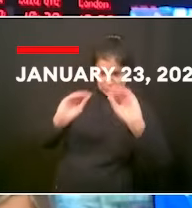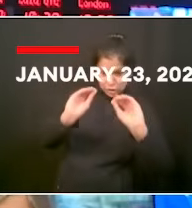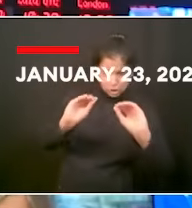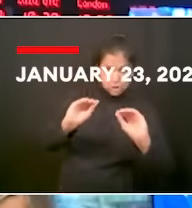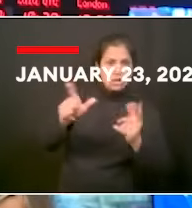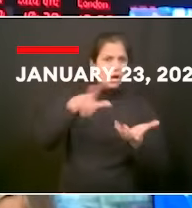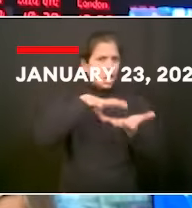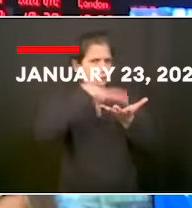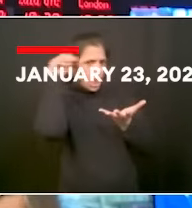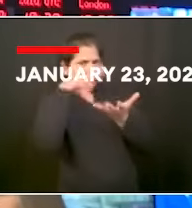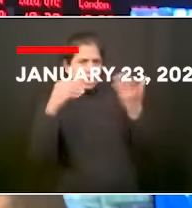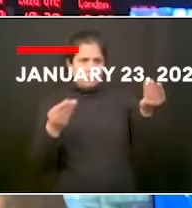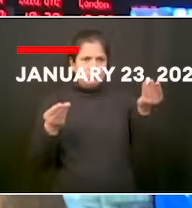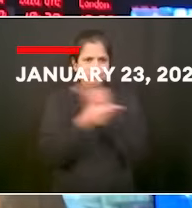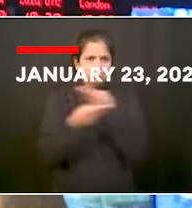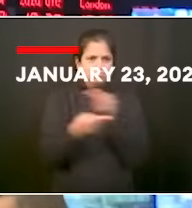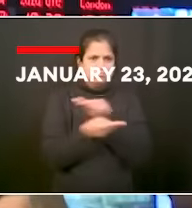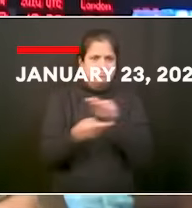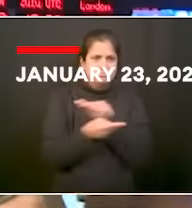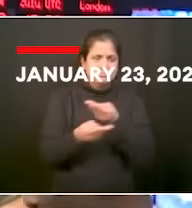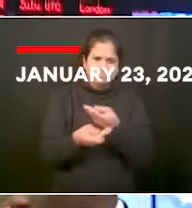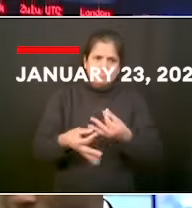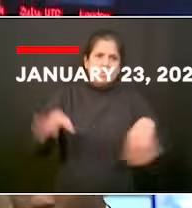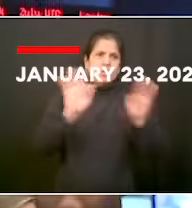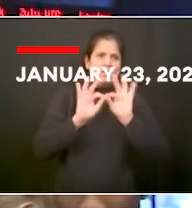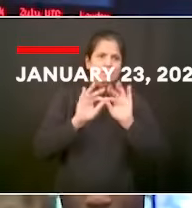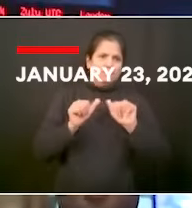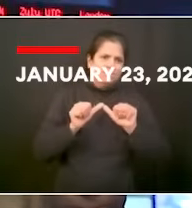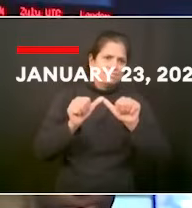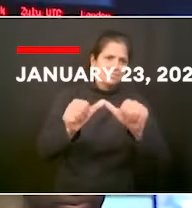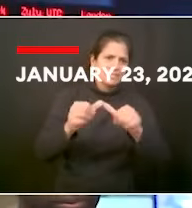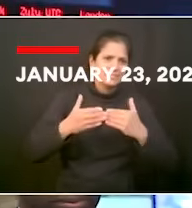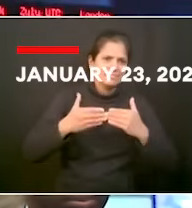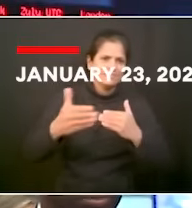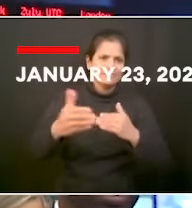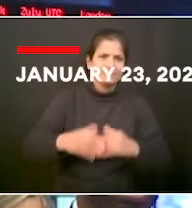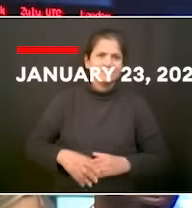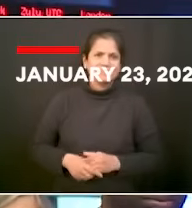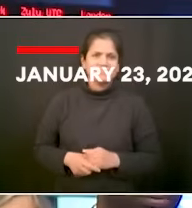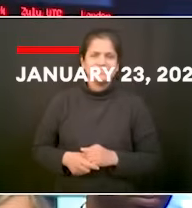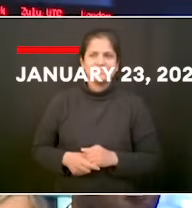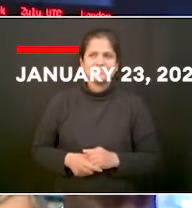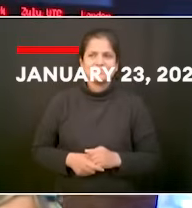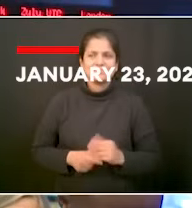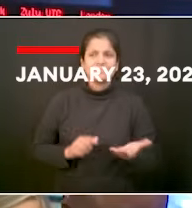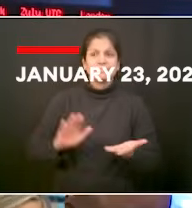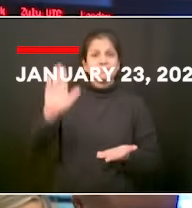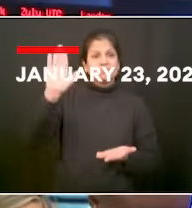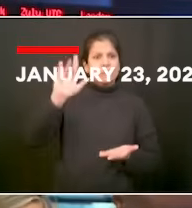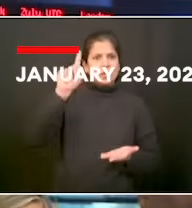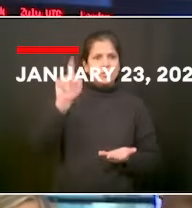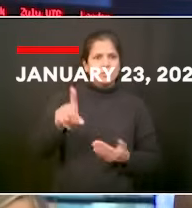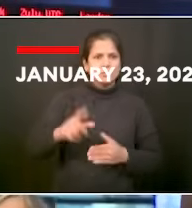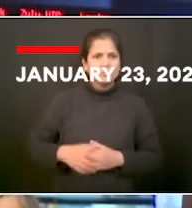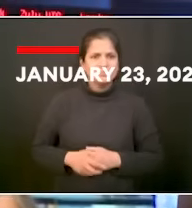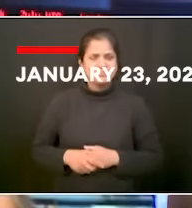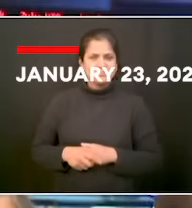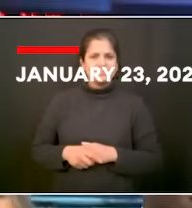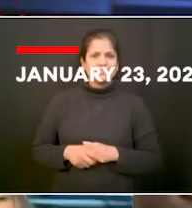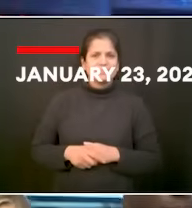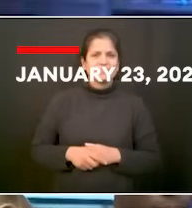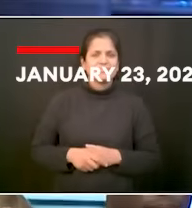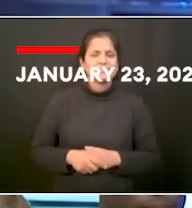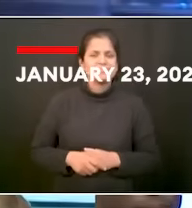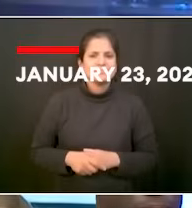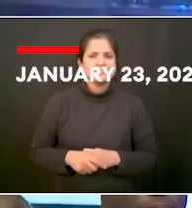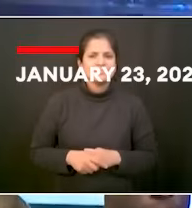All right, we've got time for one more. Hannah, go ahead. I know Jenna's not here, but I'm wondering, is there a certain amount of snow in